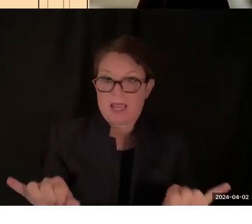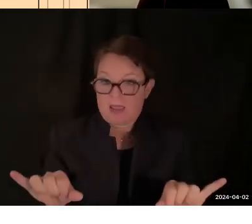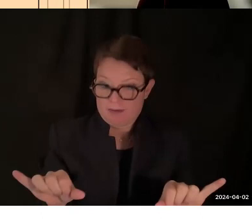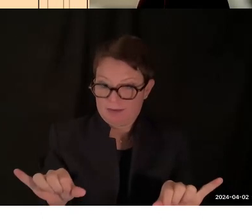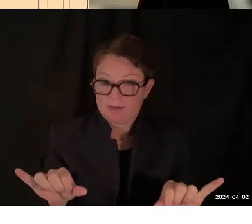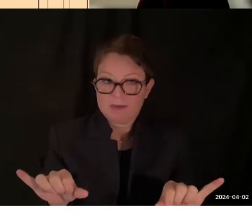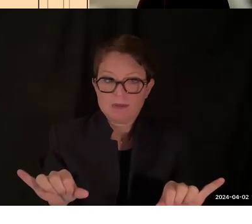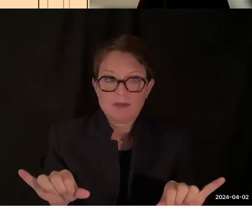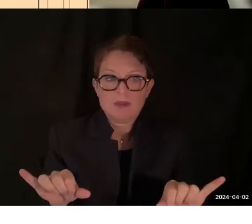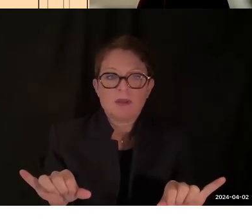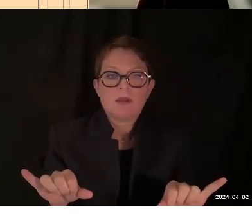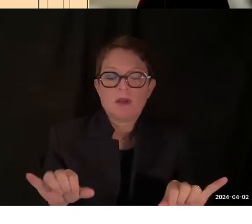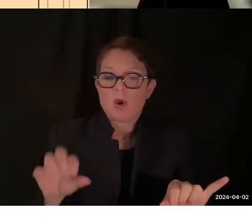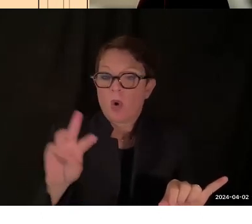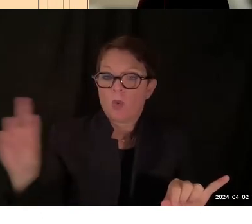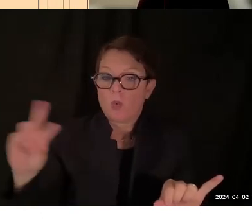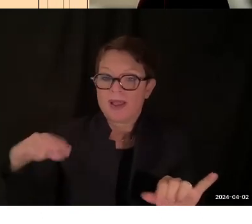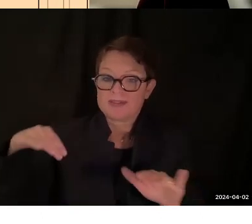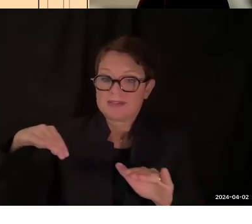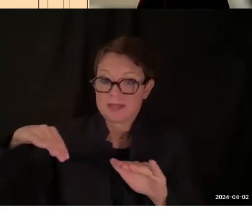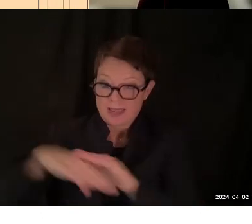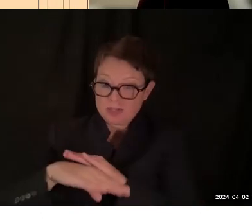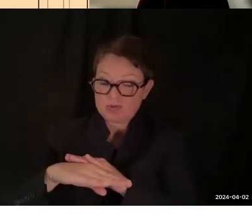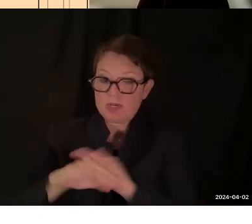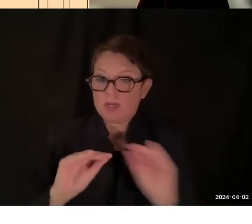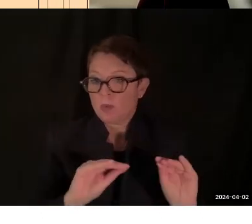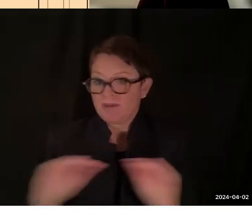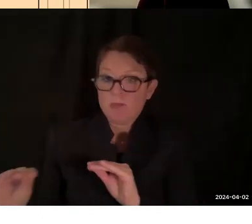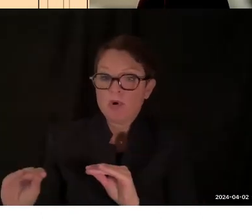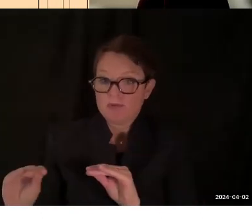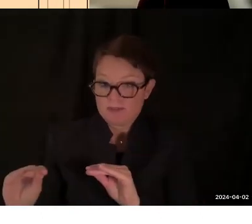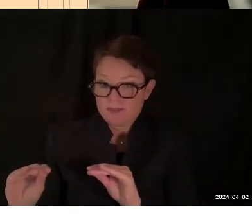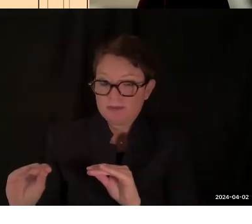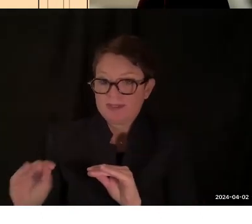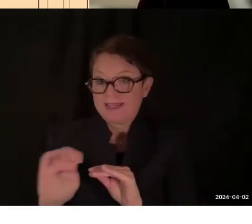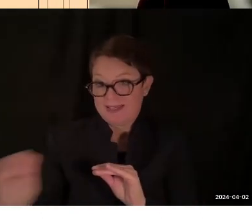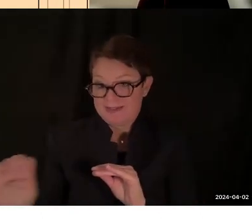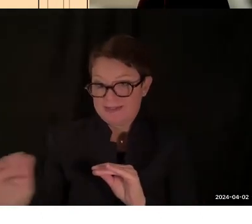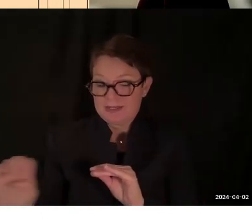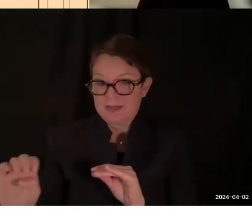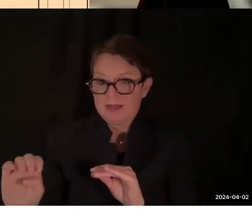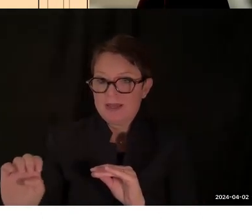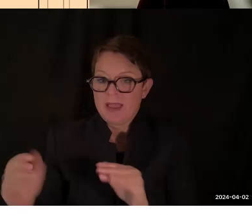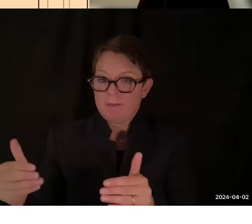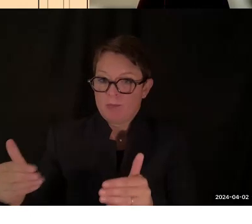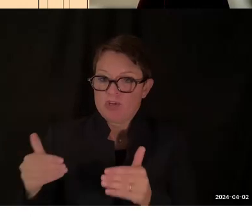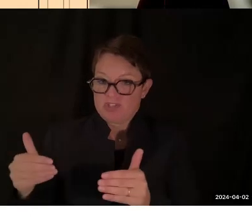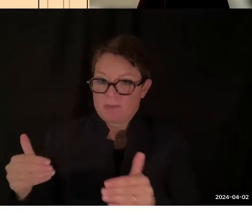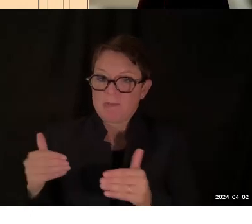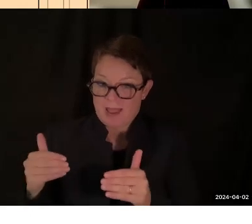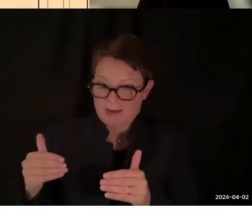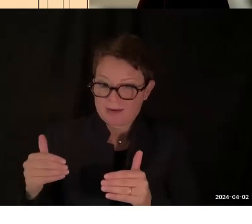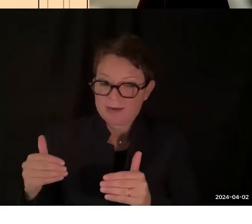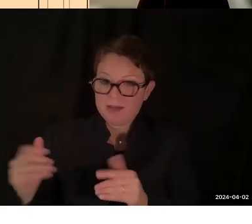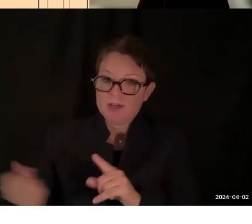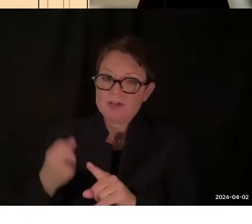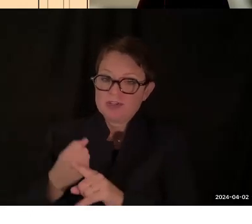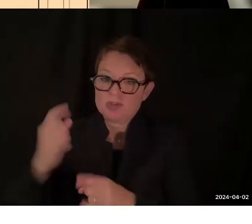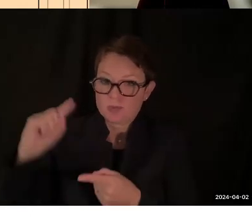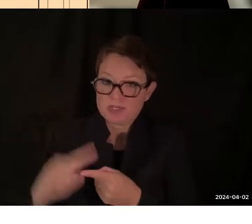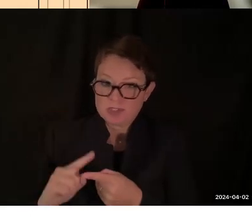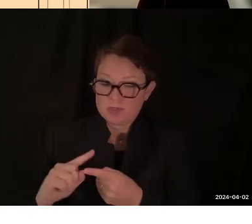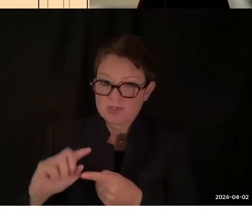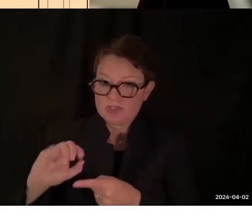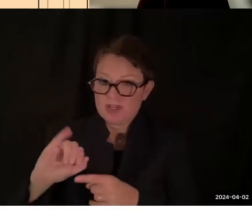we have relocated the West Filbert Street entry due east and pushed it back to reduce the impact on the existing